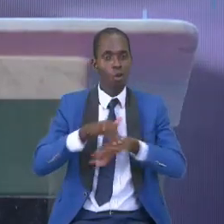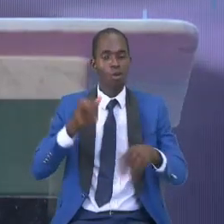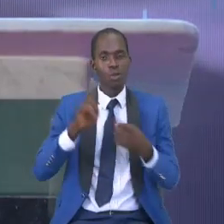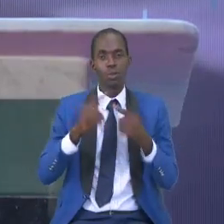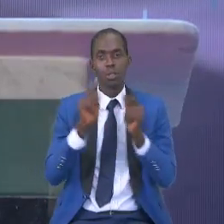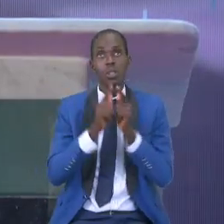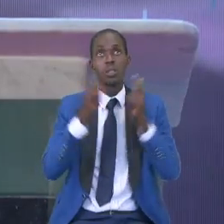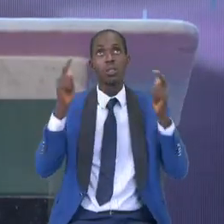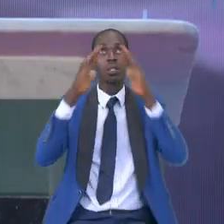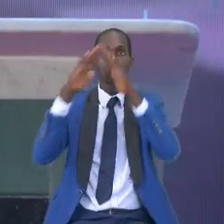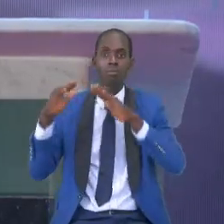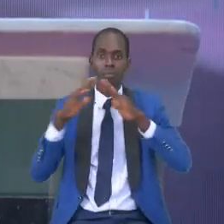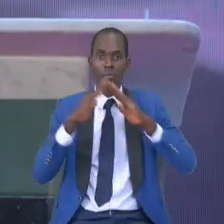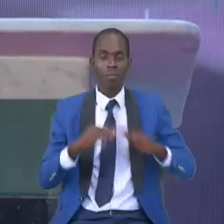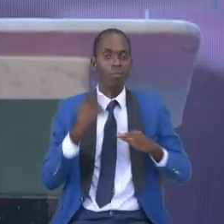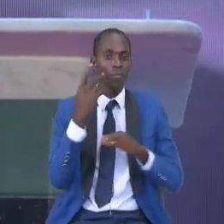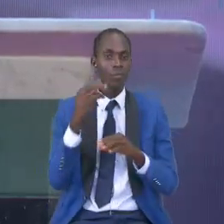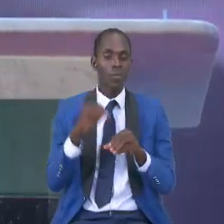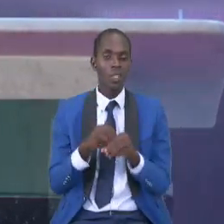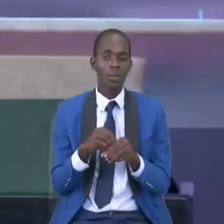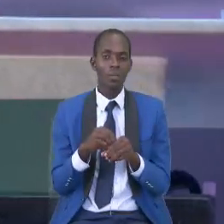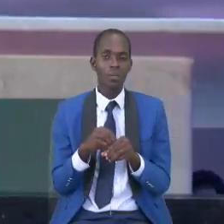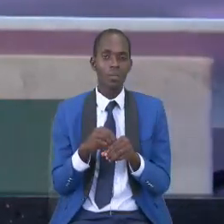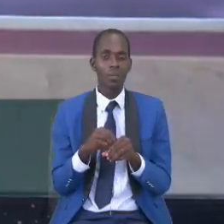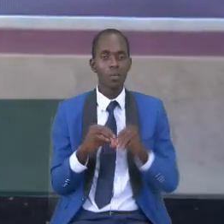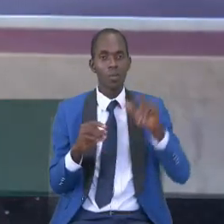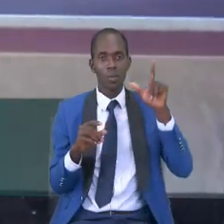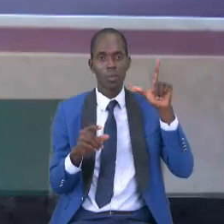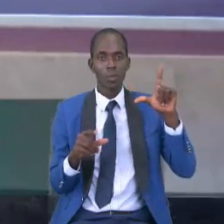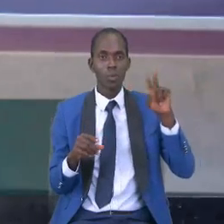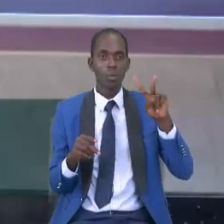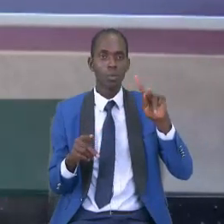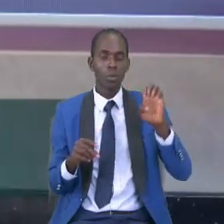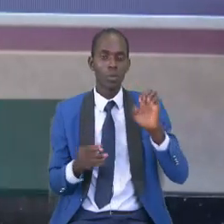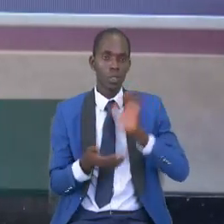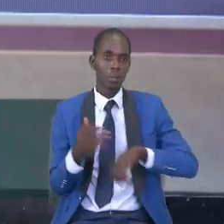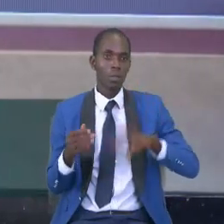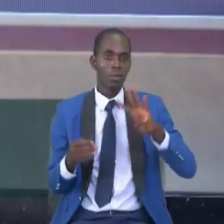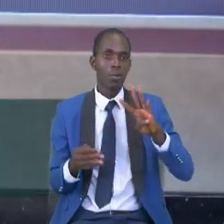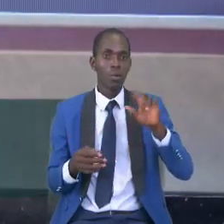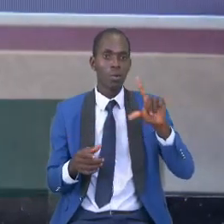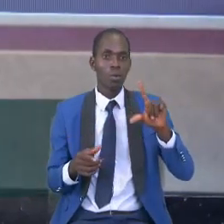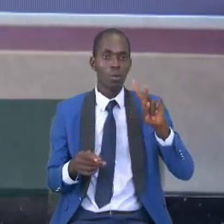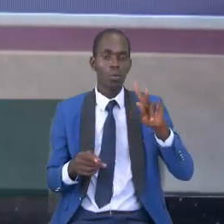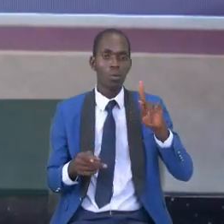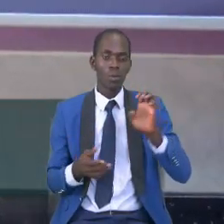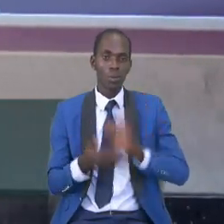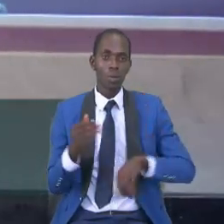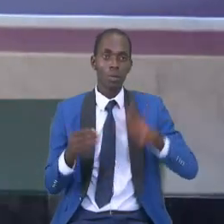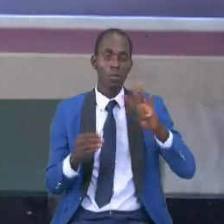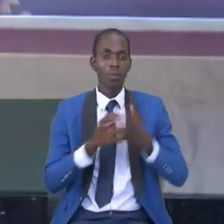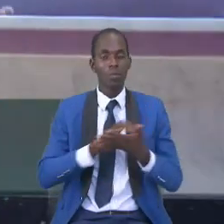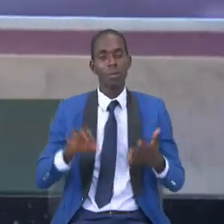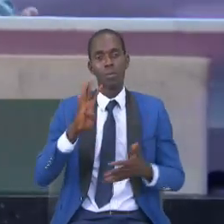city. It tells us in Luke chapter 4. I'm reading from verse 42.